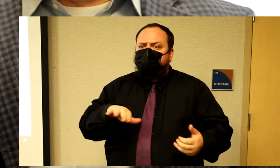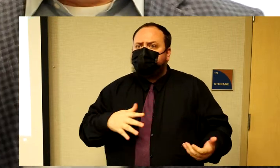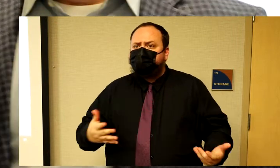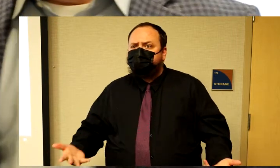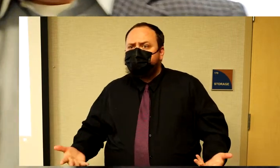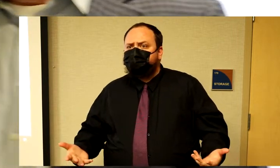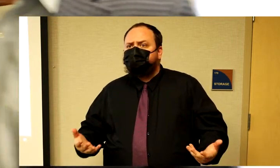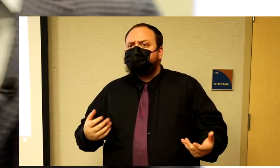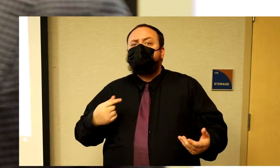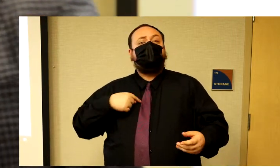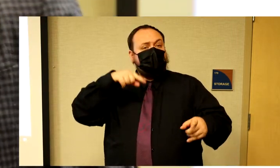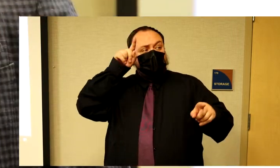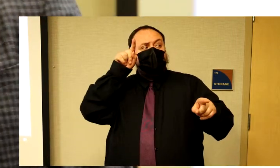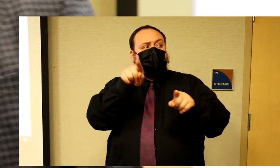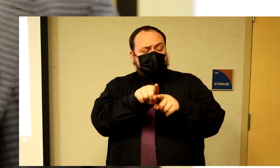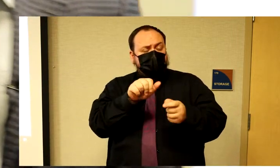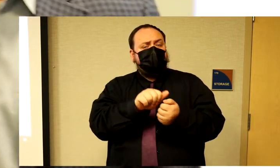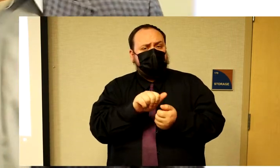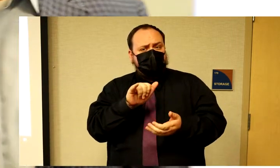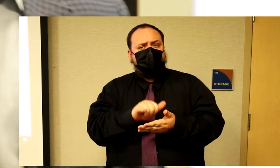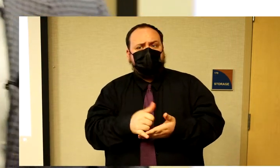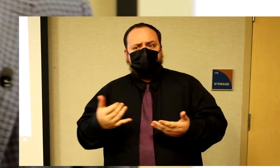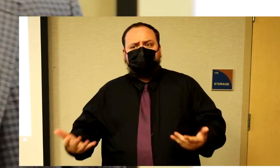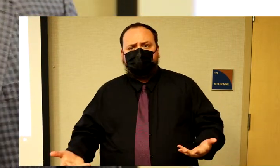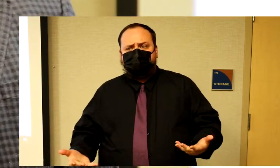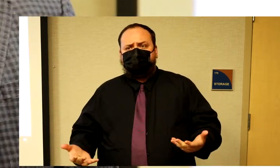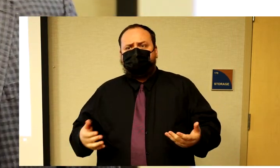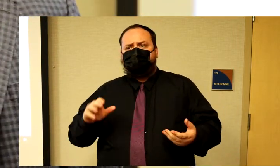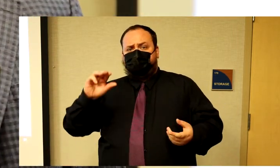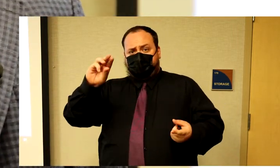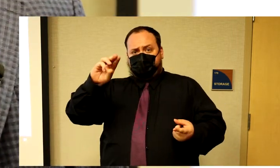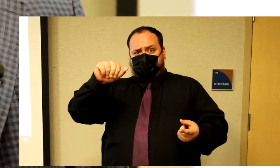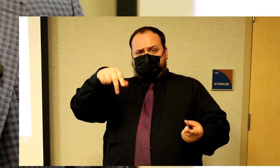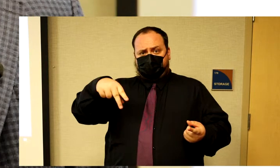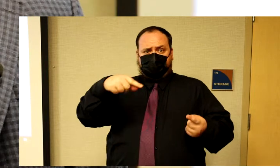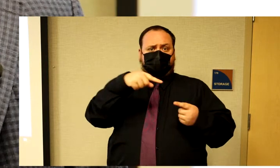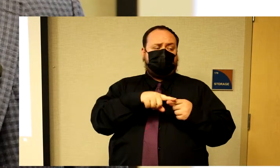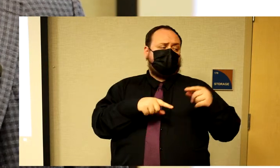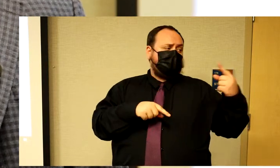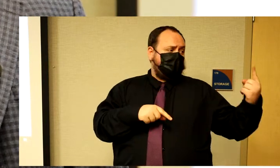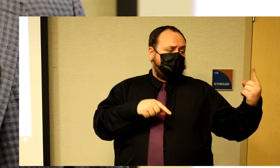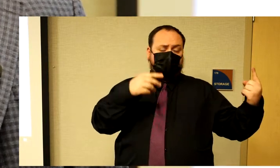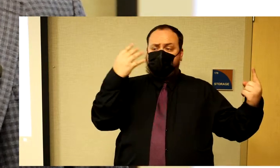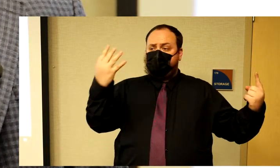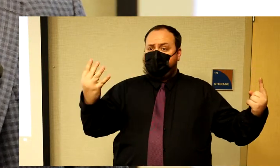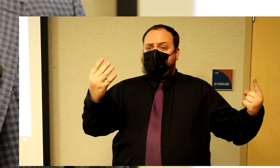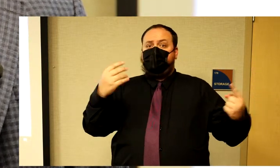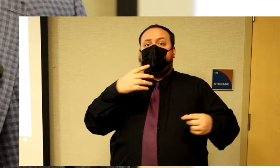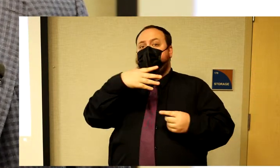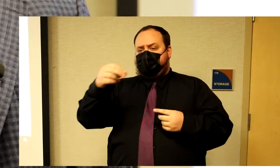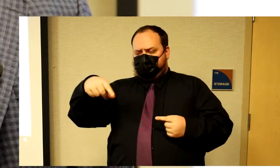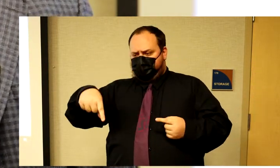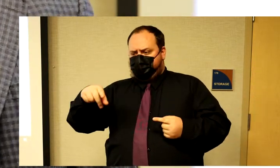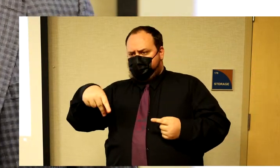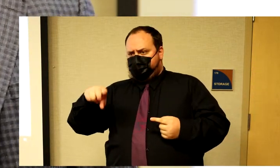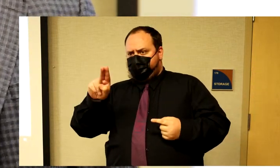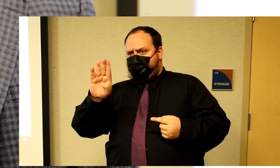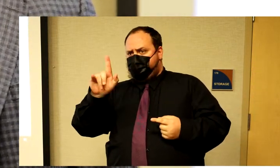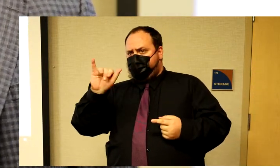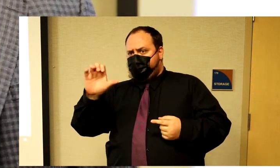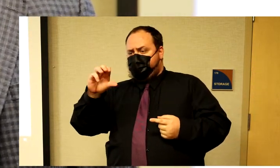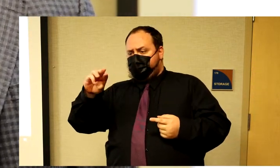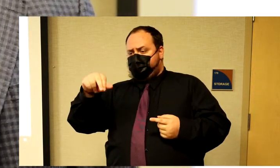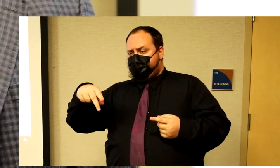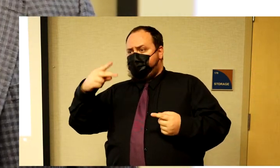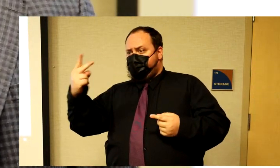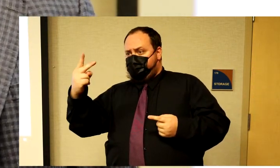out map 1 through 4, map 1 through map 4, and the public map 2 on the table,